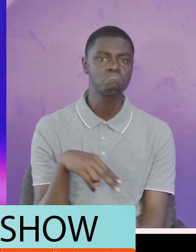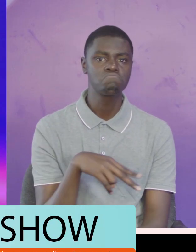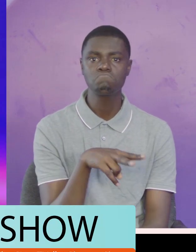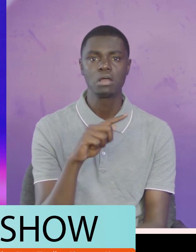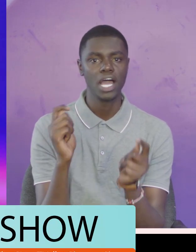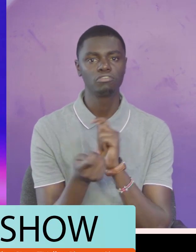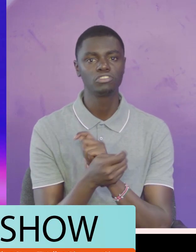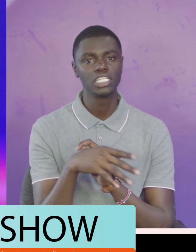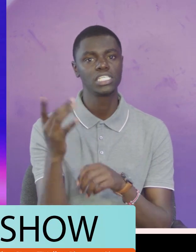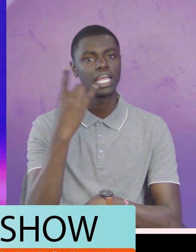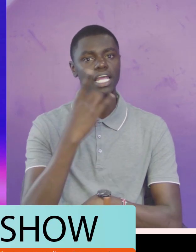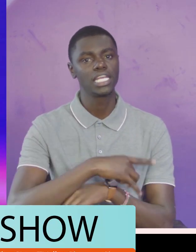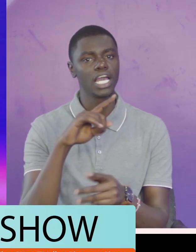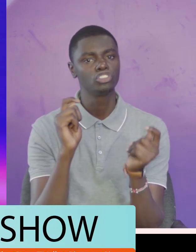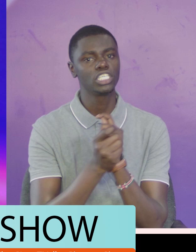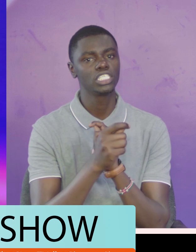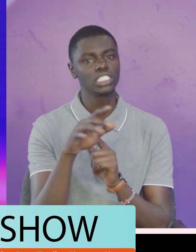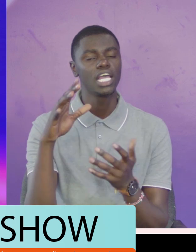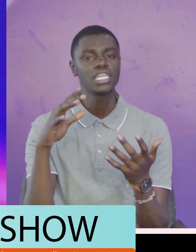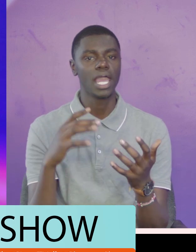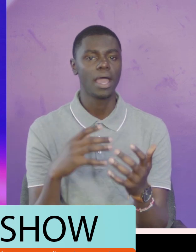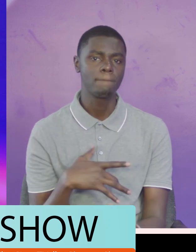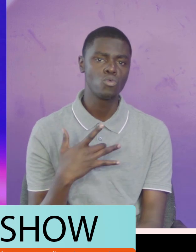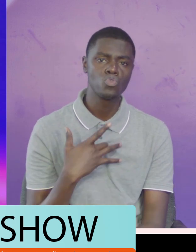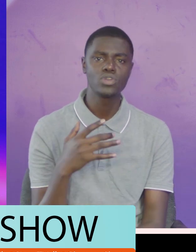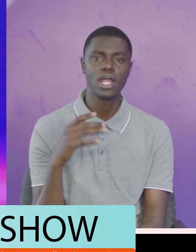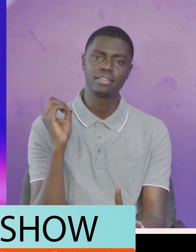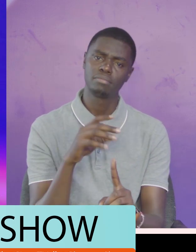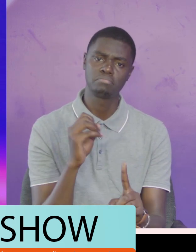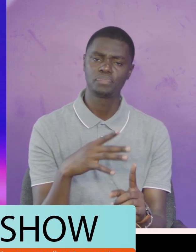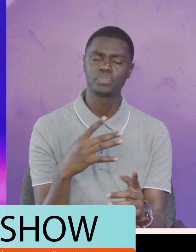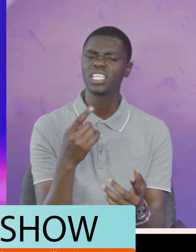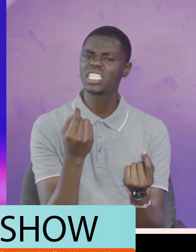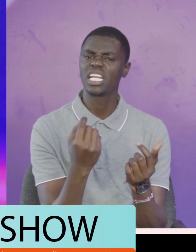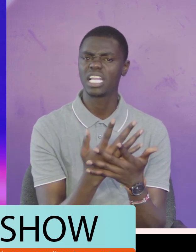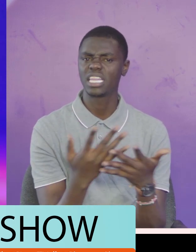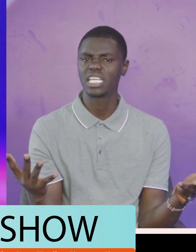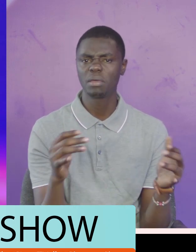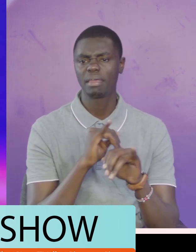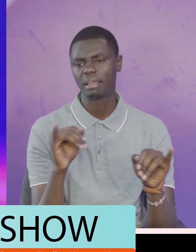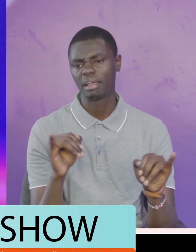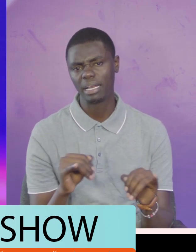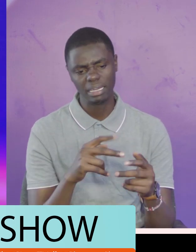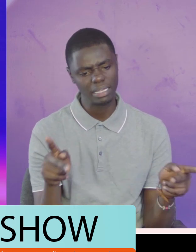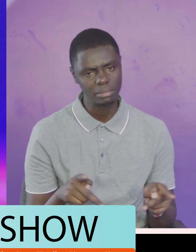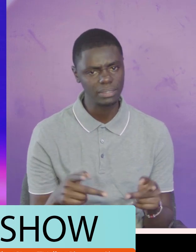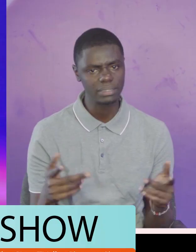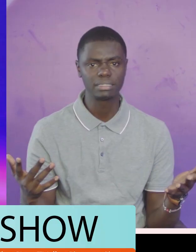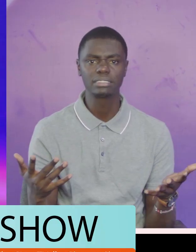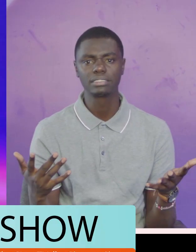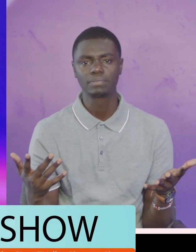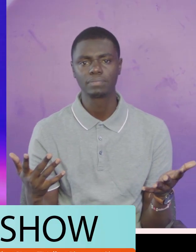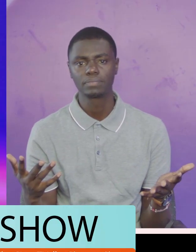for a walk has changed their day, changed their mood, inspired them. So it could be little things, like even cleaning the space around